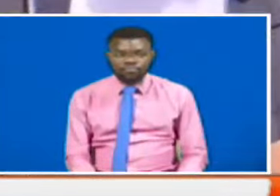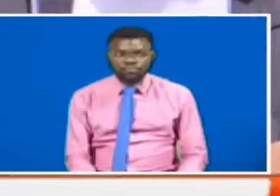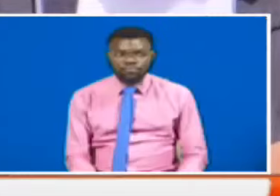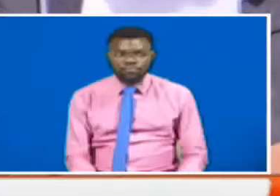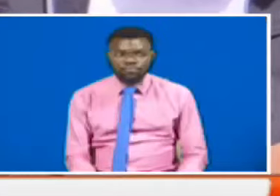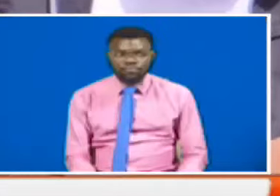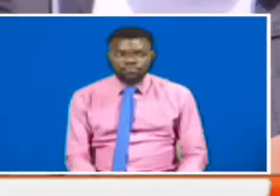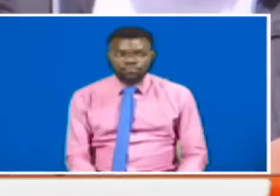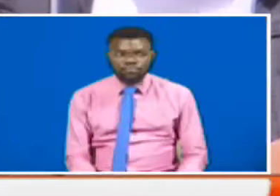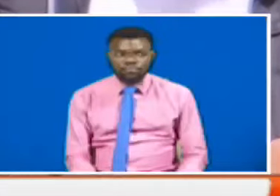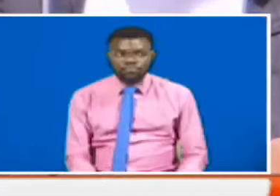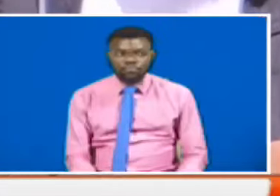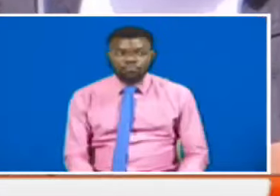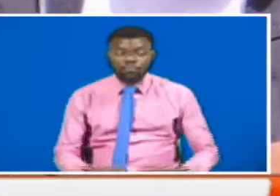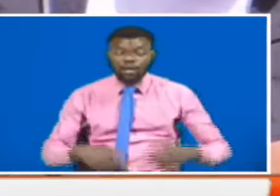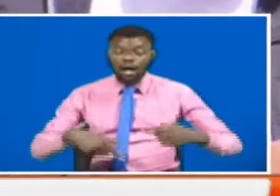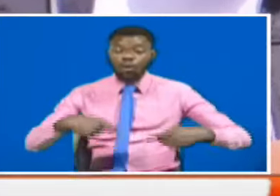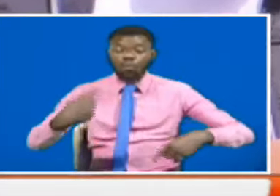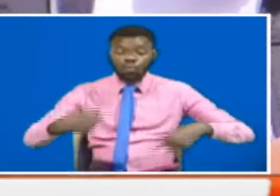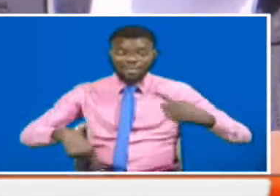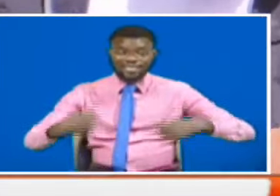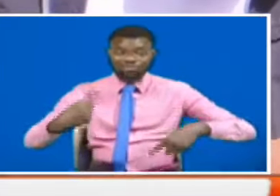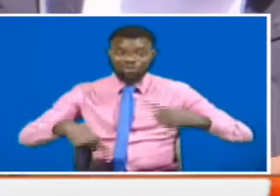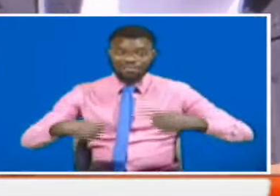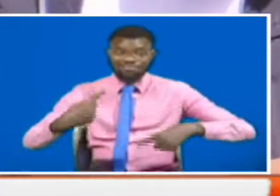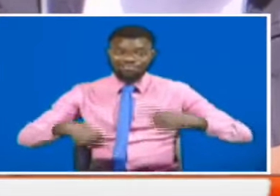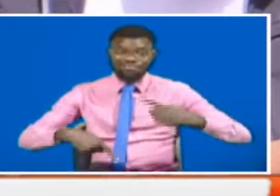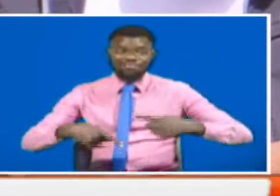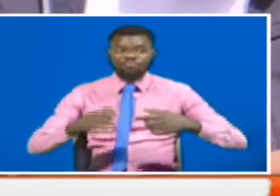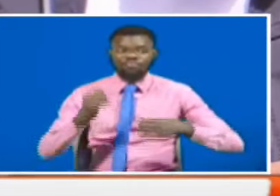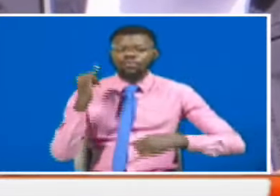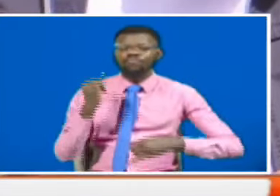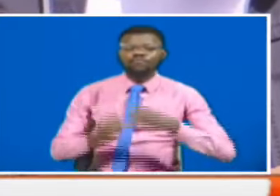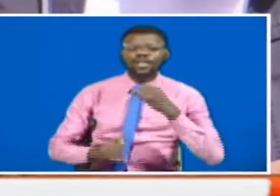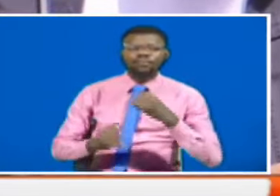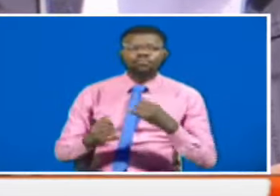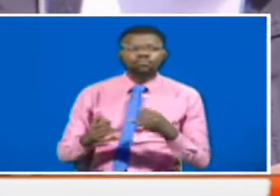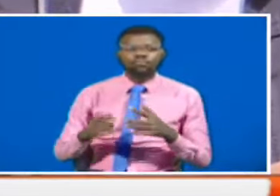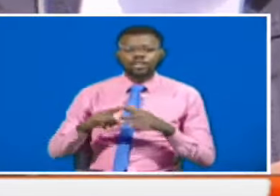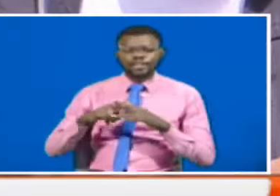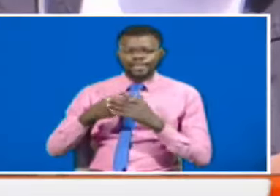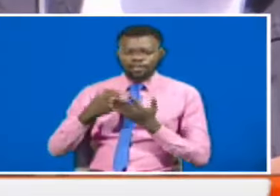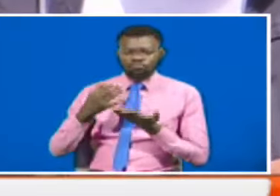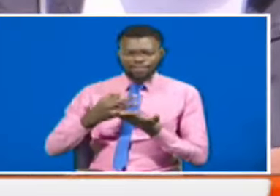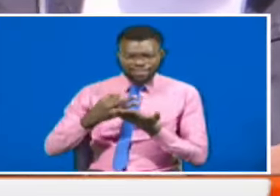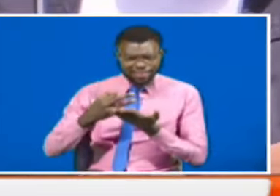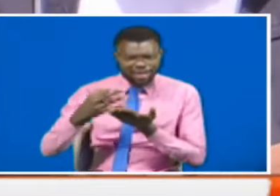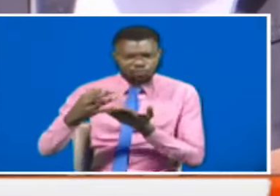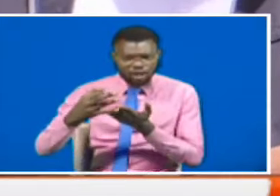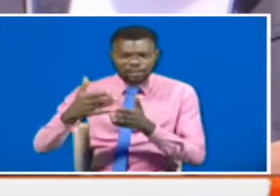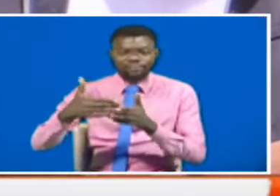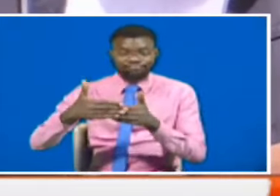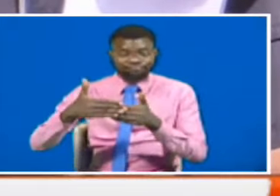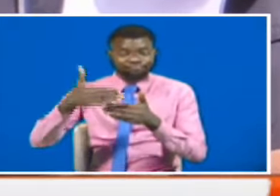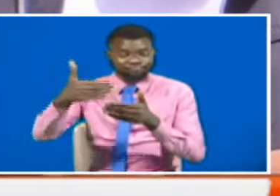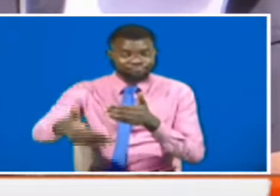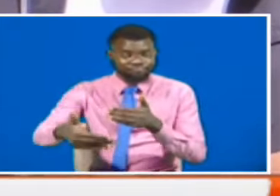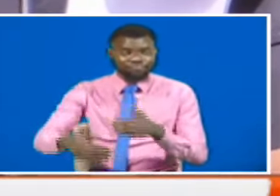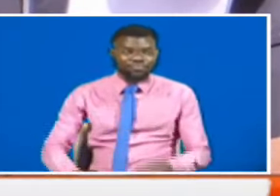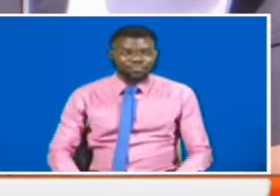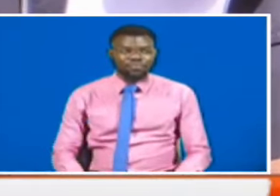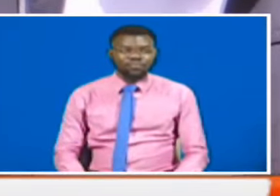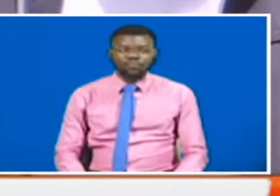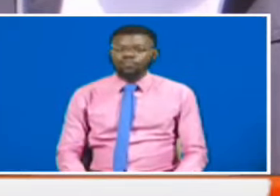The award competitions for the finals will be starting after 3 weeks from today. So